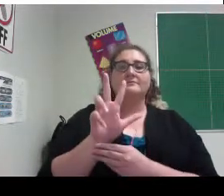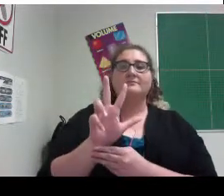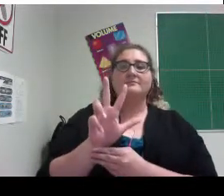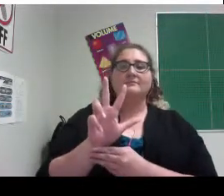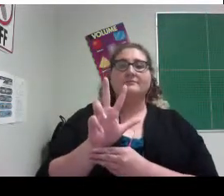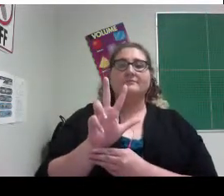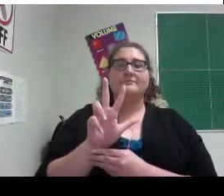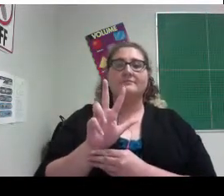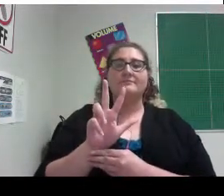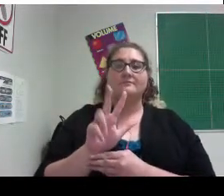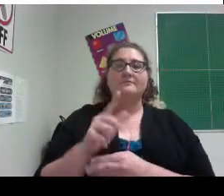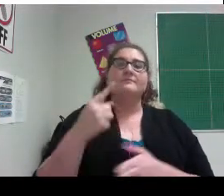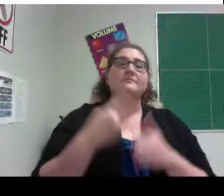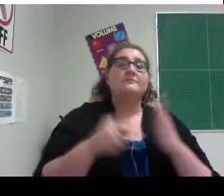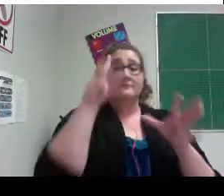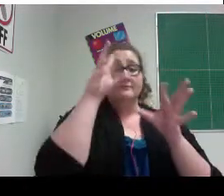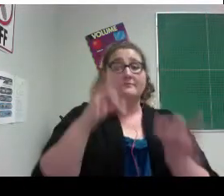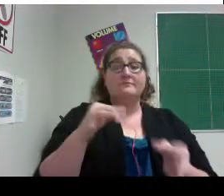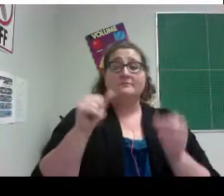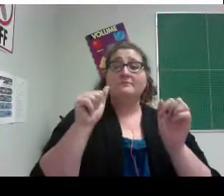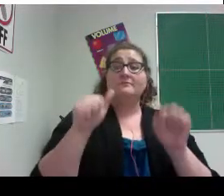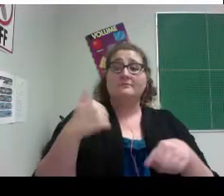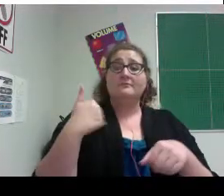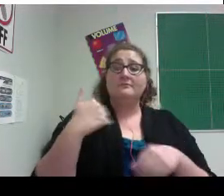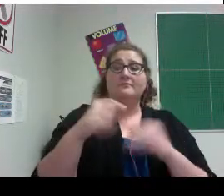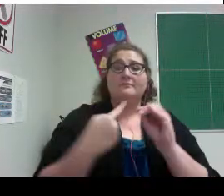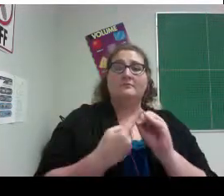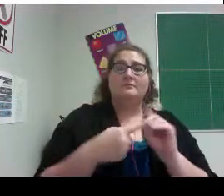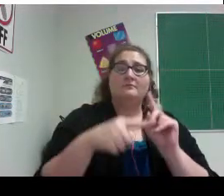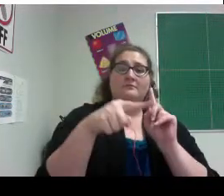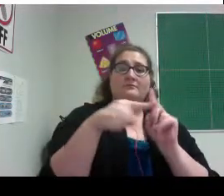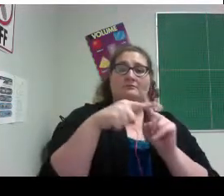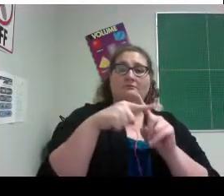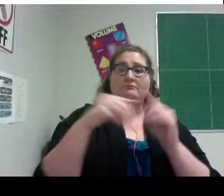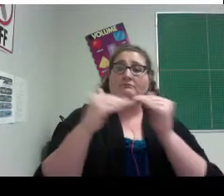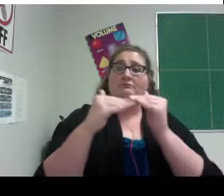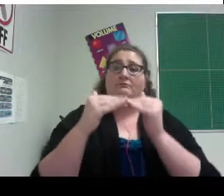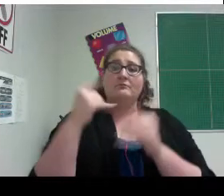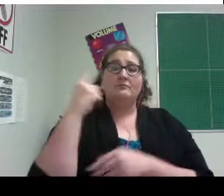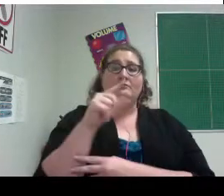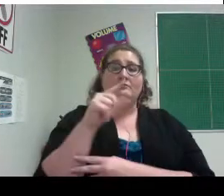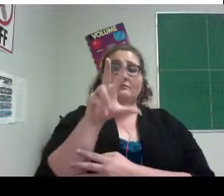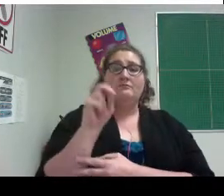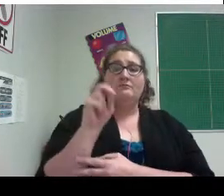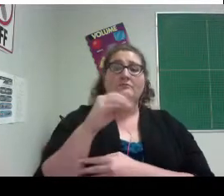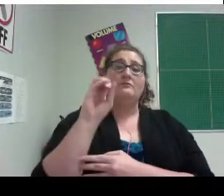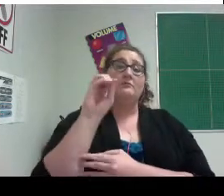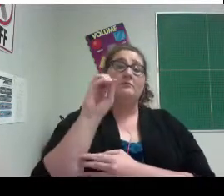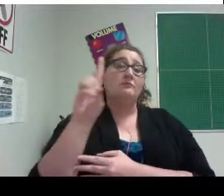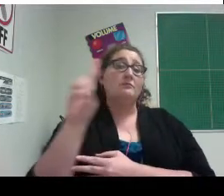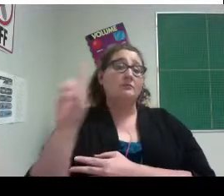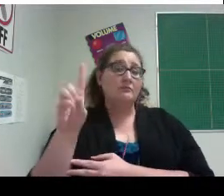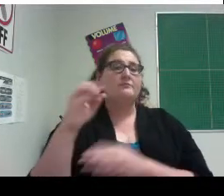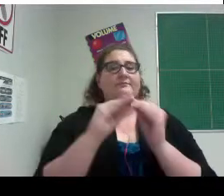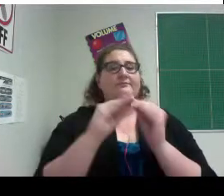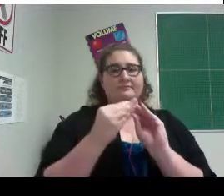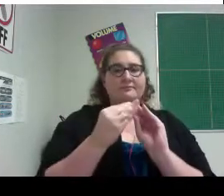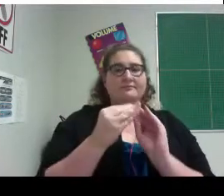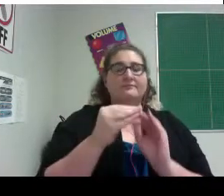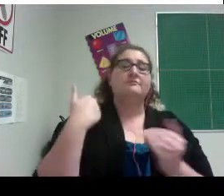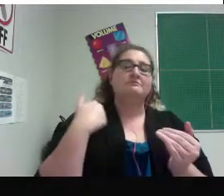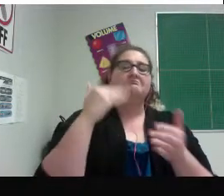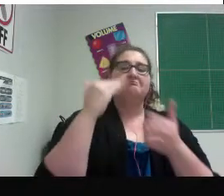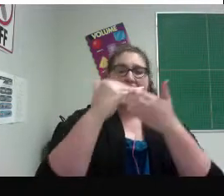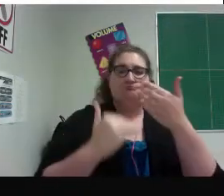Example 3, it says, what conjecture can you make about the sum of the first 30 odd numbers? Well, first we need to list the odd numbers.